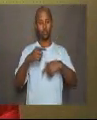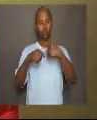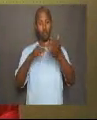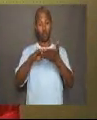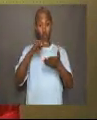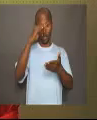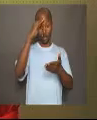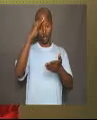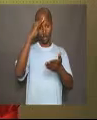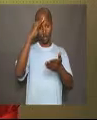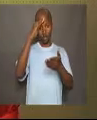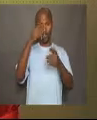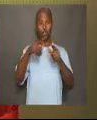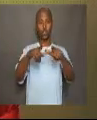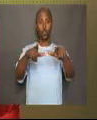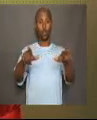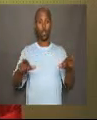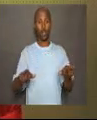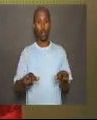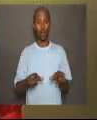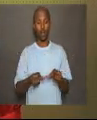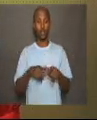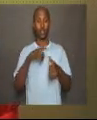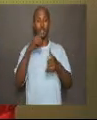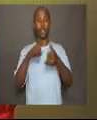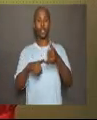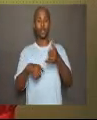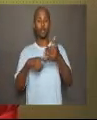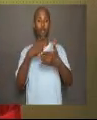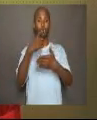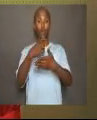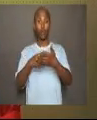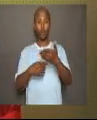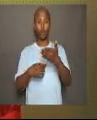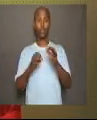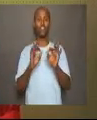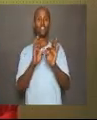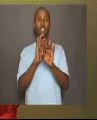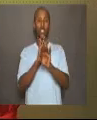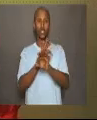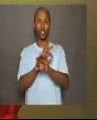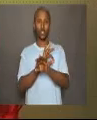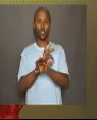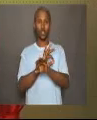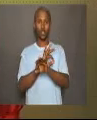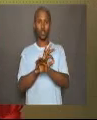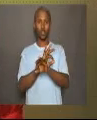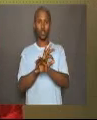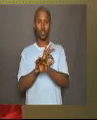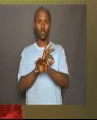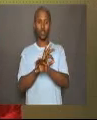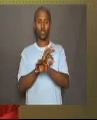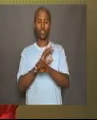learn about the local extreme values of a function on its